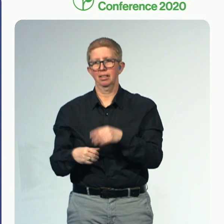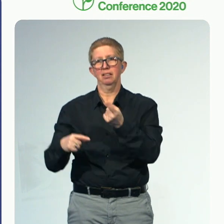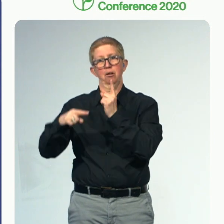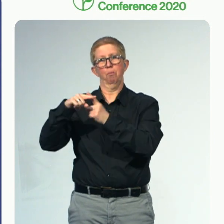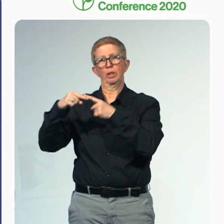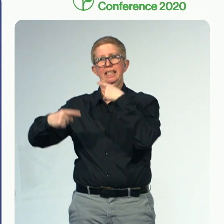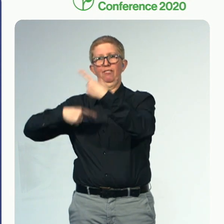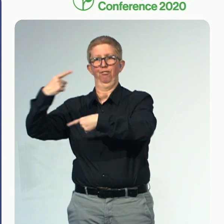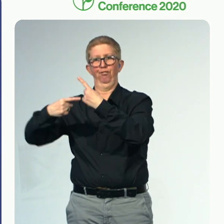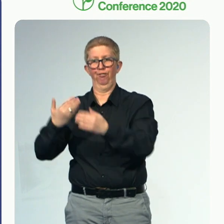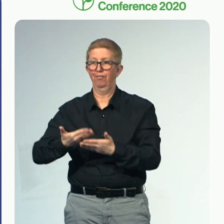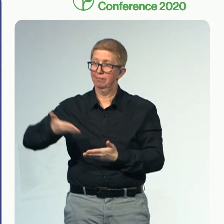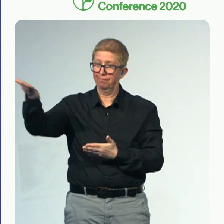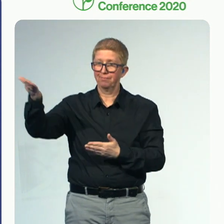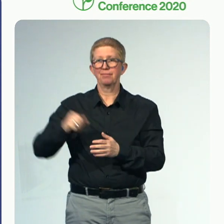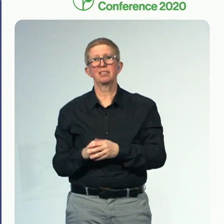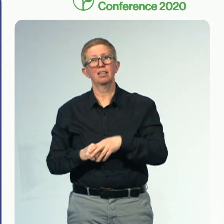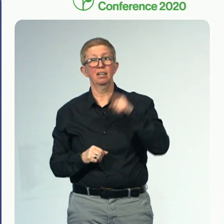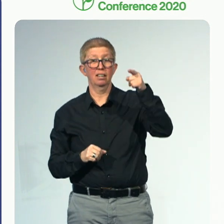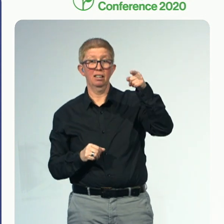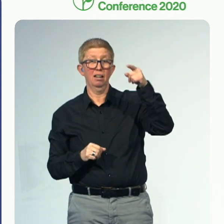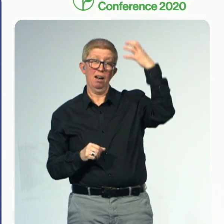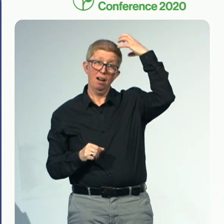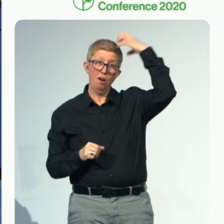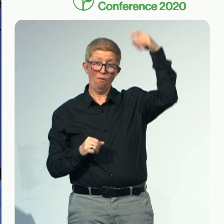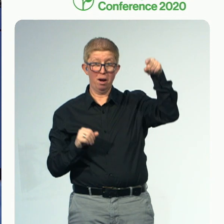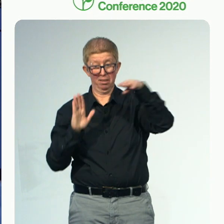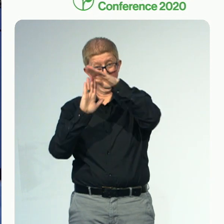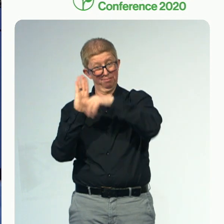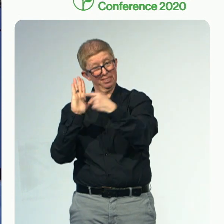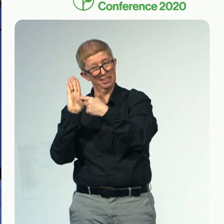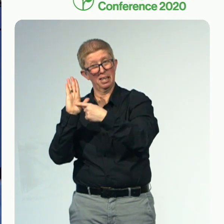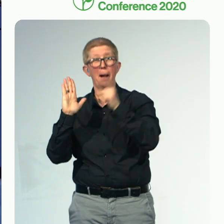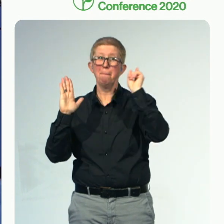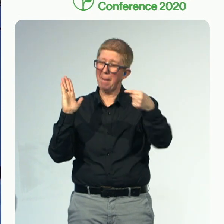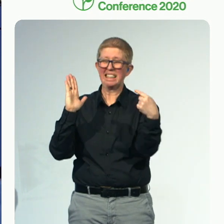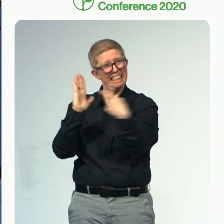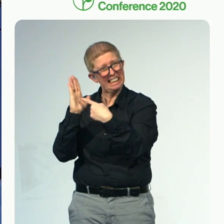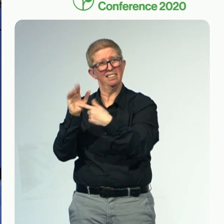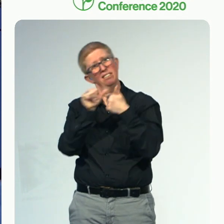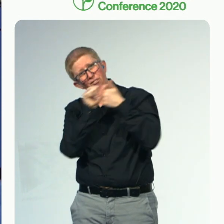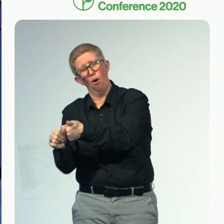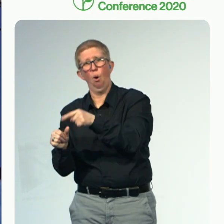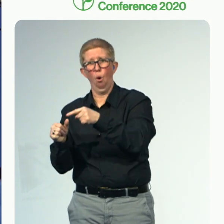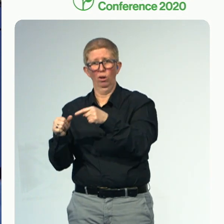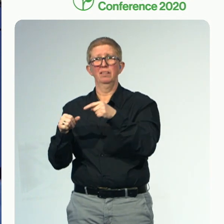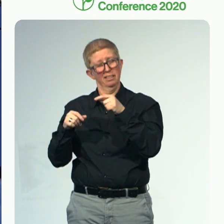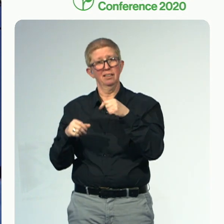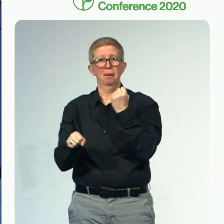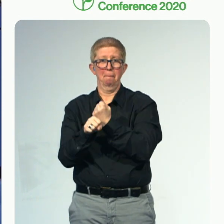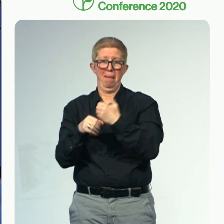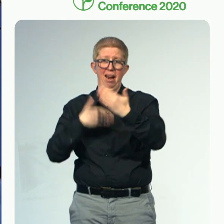the lead and invest in inclusive education for children with disabilities. Thanks, Nafisa. We are moving to the end of this